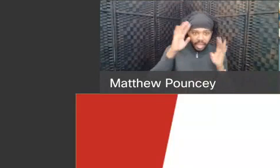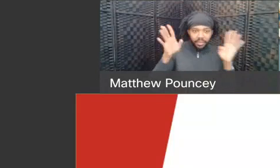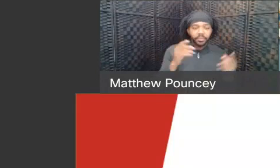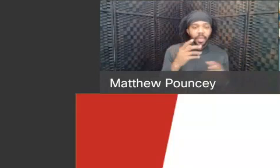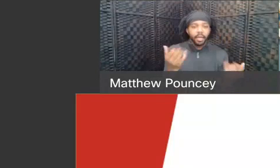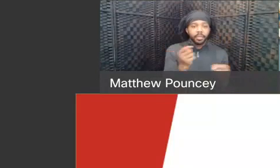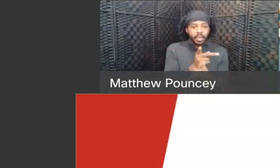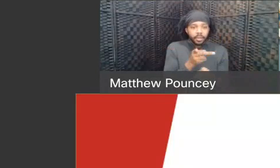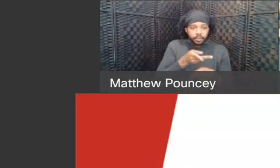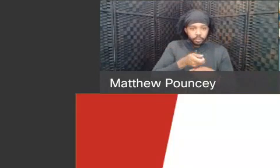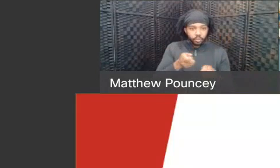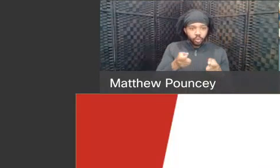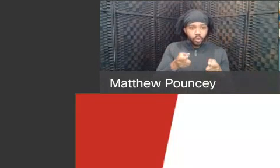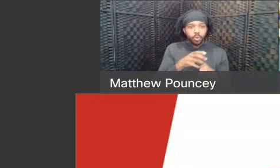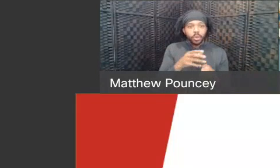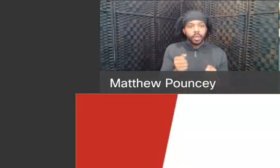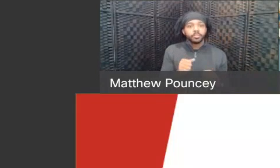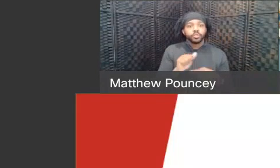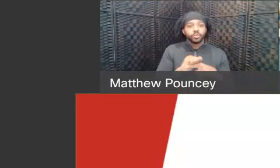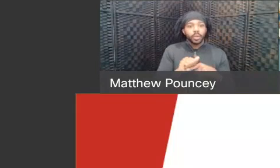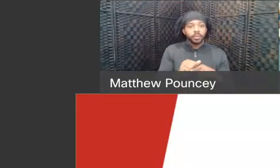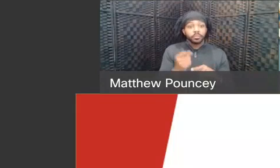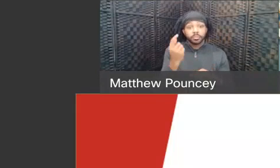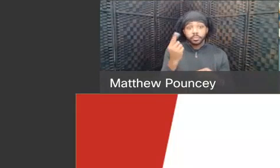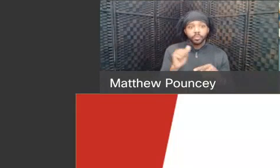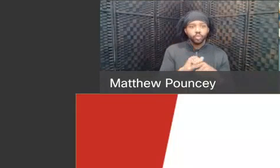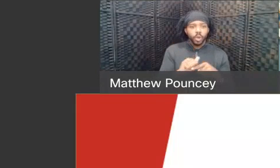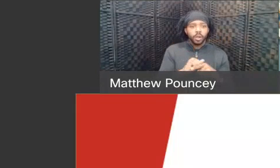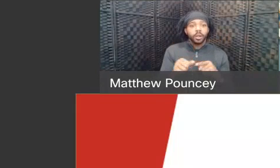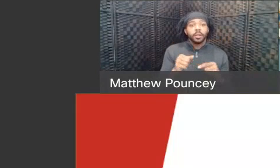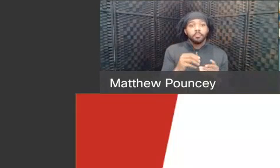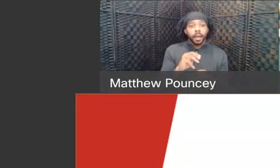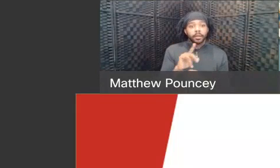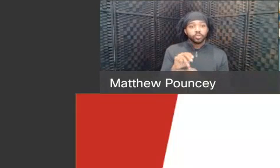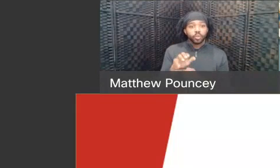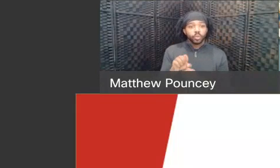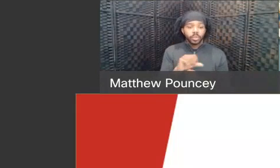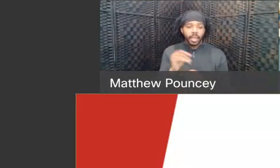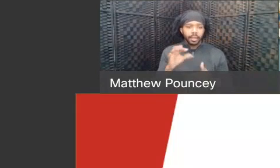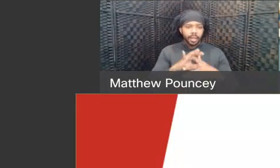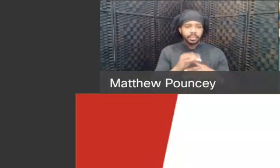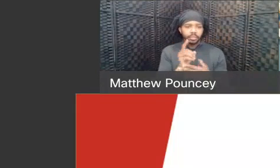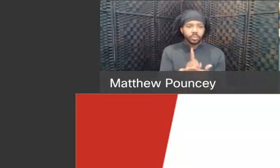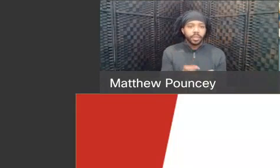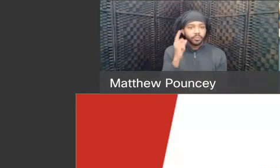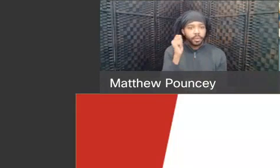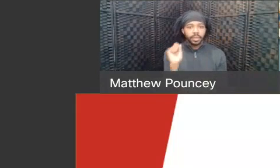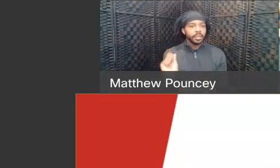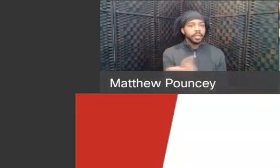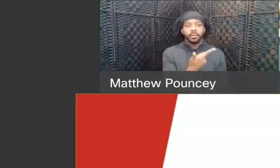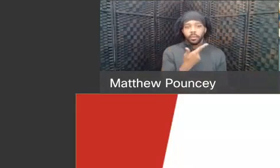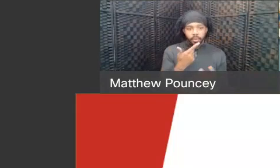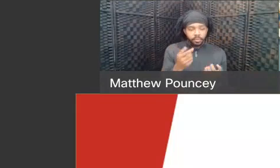prevention training. The training modules and contents are designed so that any healthcare worker, regardless of